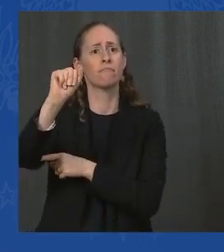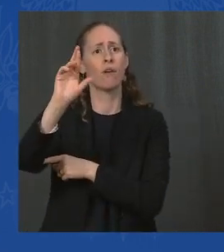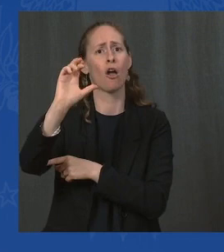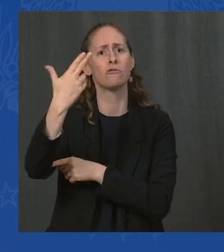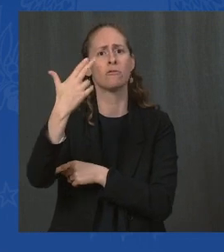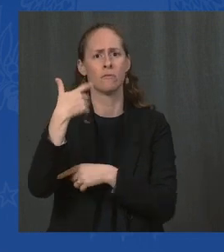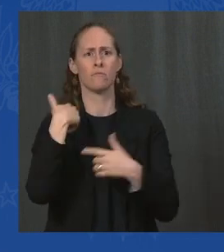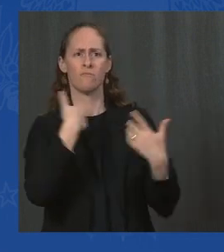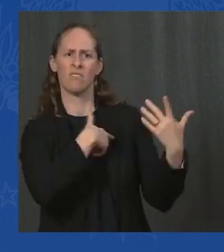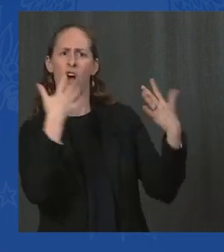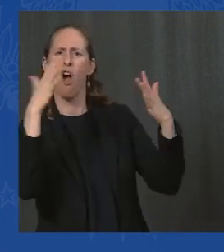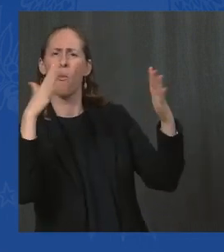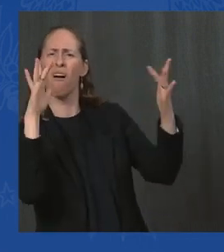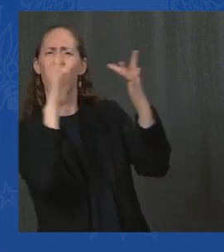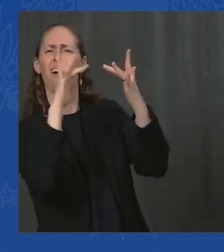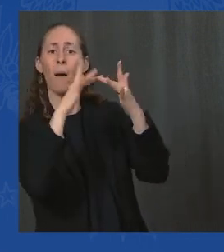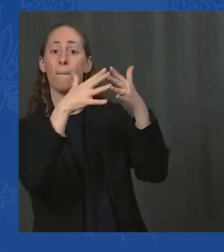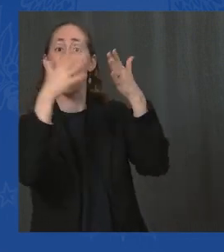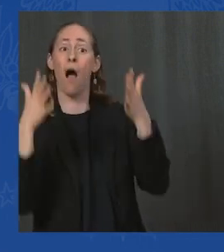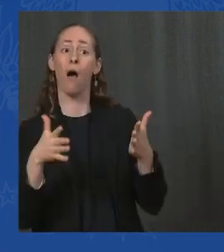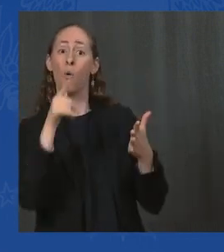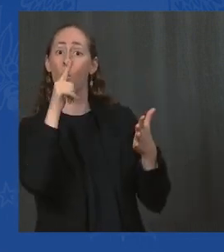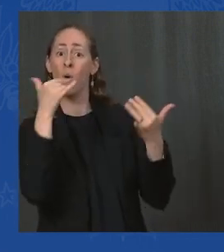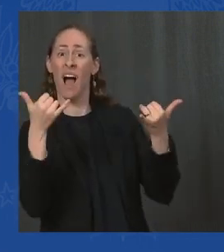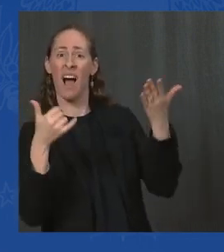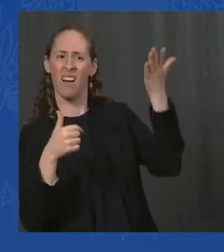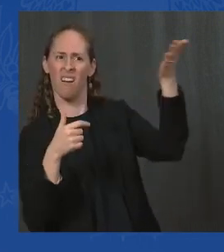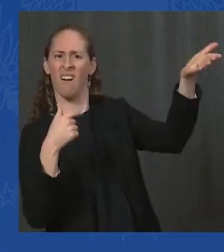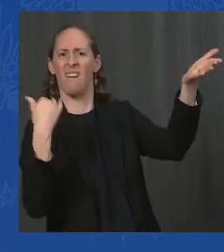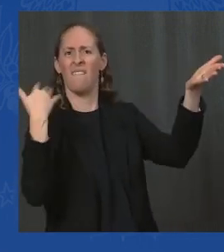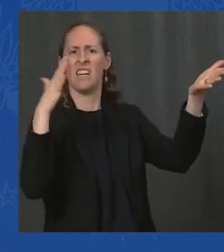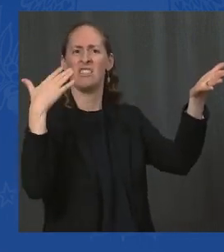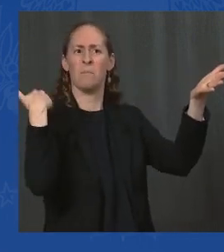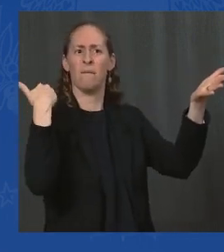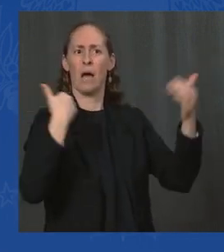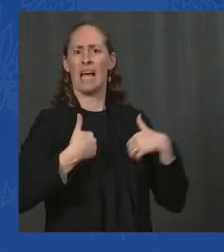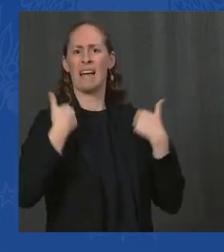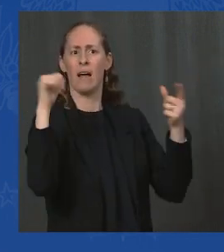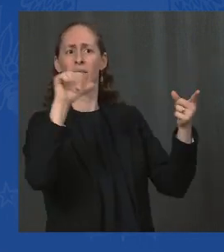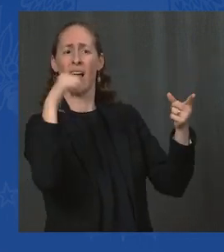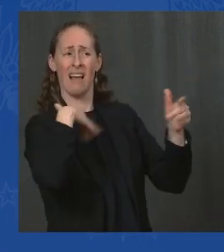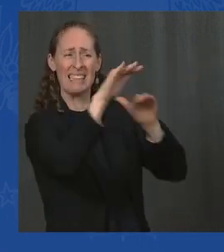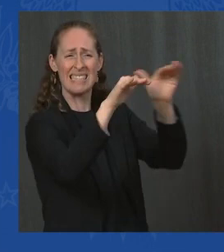warnings and offers to help them leave Afghanistan, all the way back as far as March.